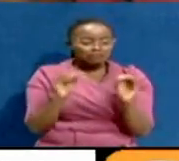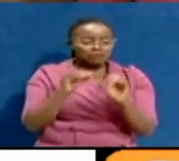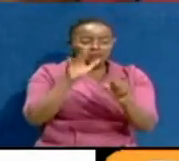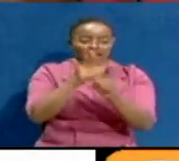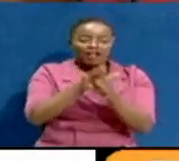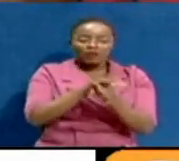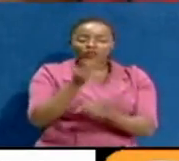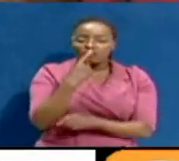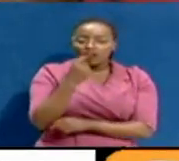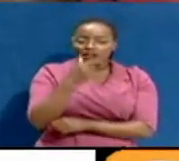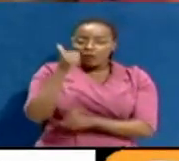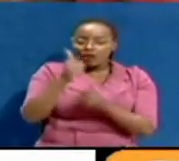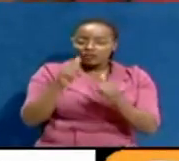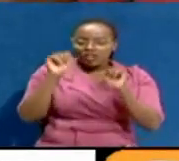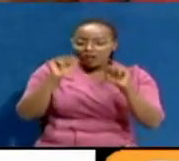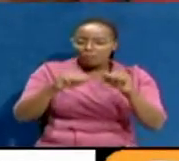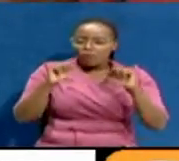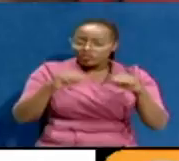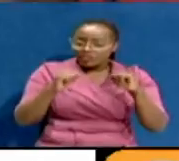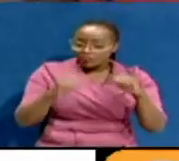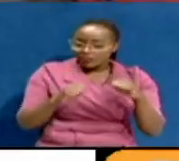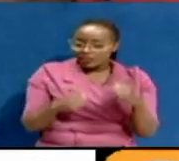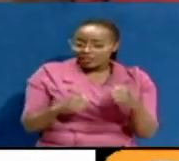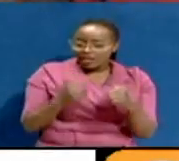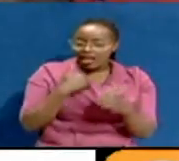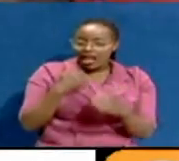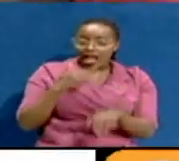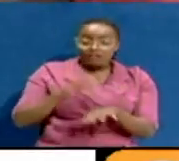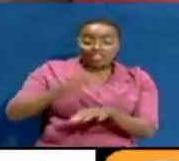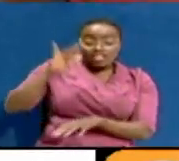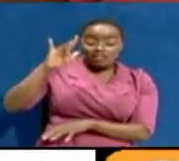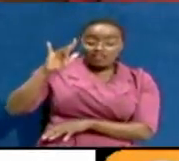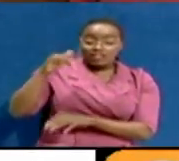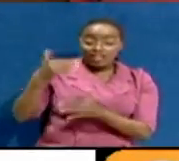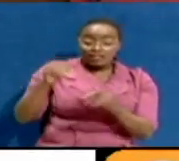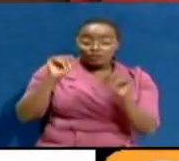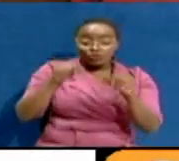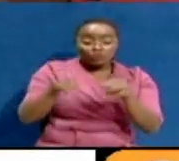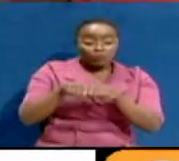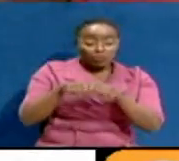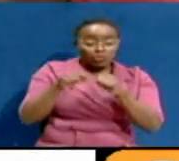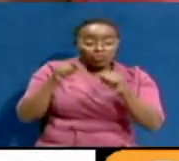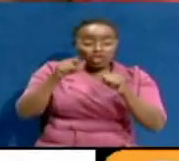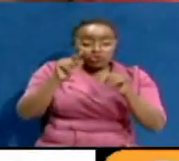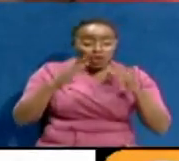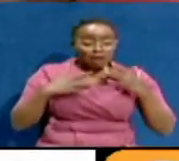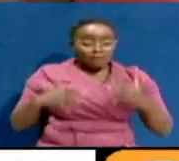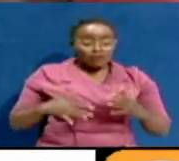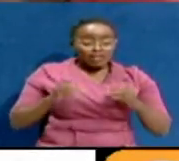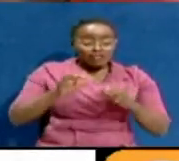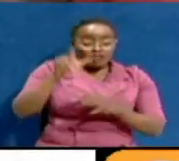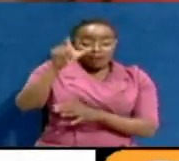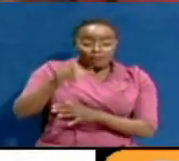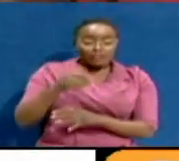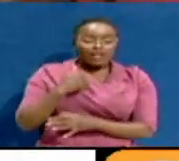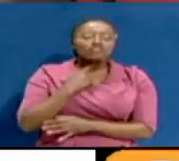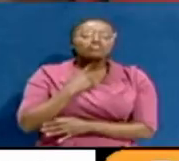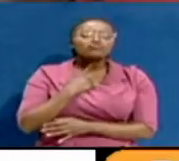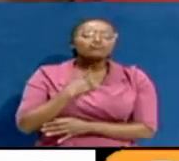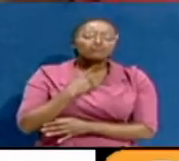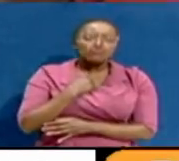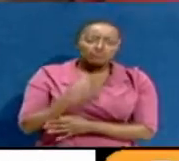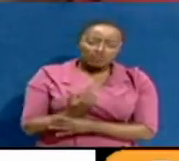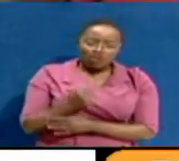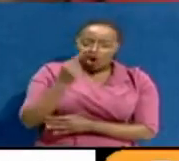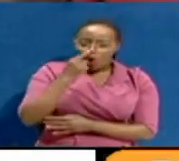many of the drugs you take could potentially have side effects and harm you. So if someone has a sore throat,